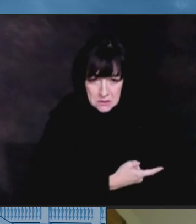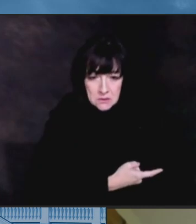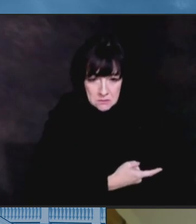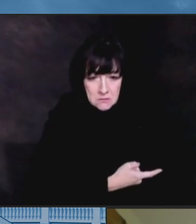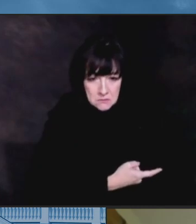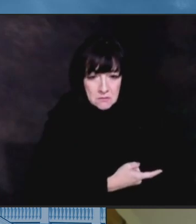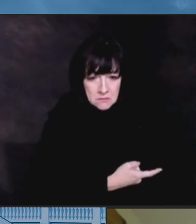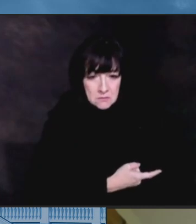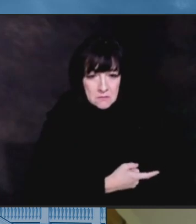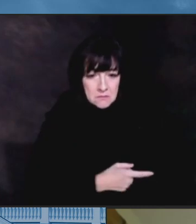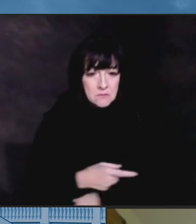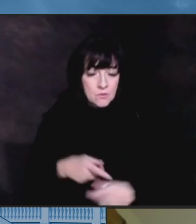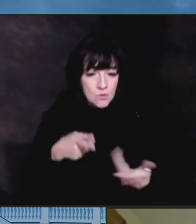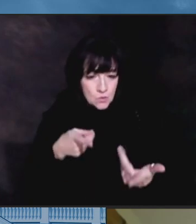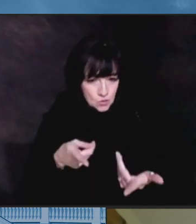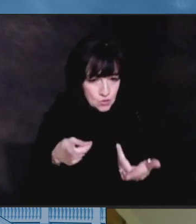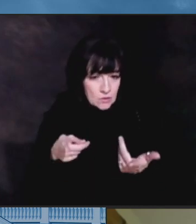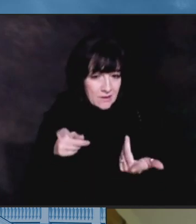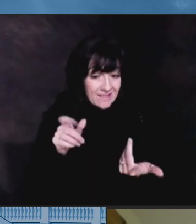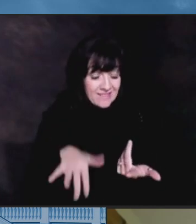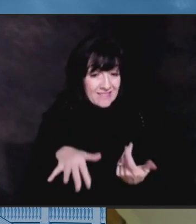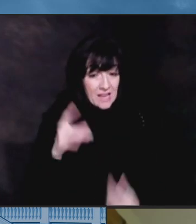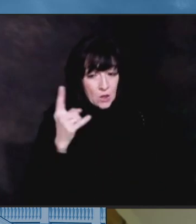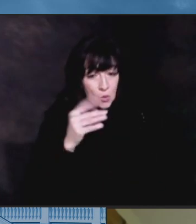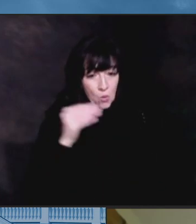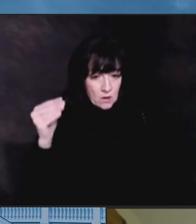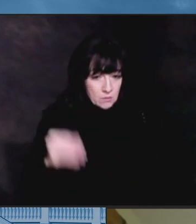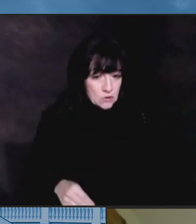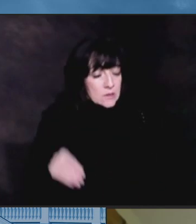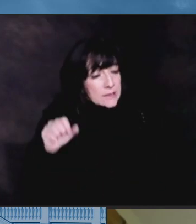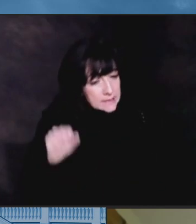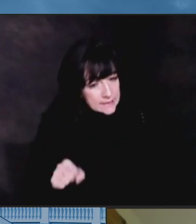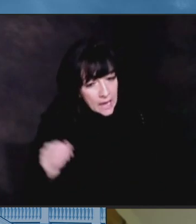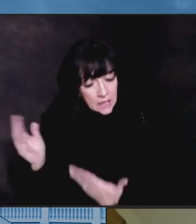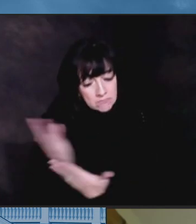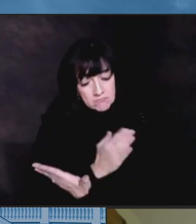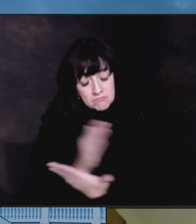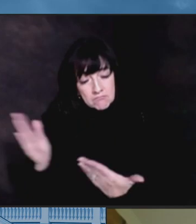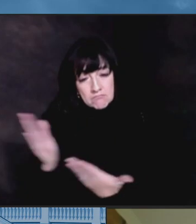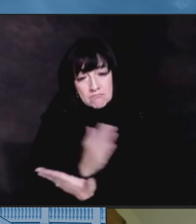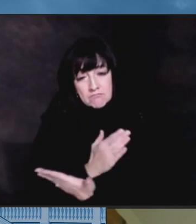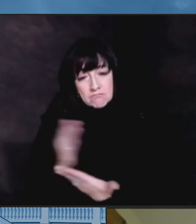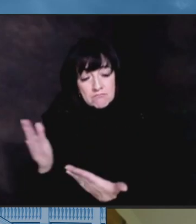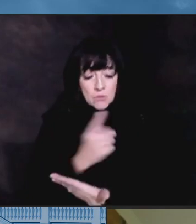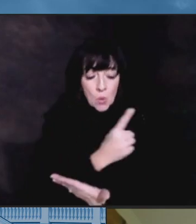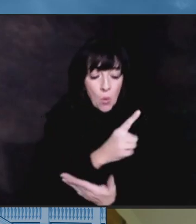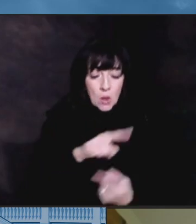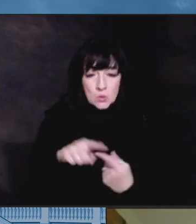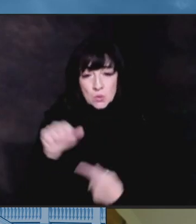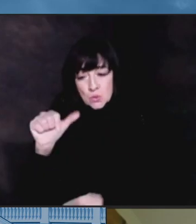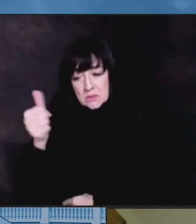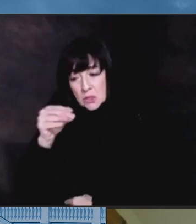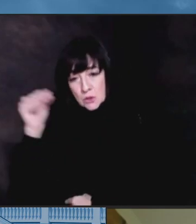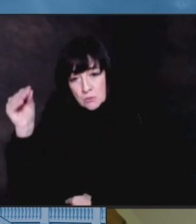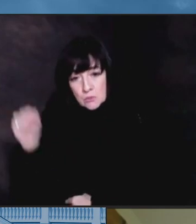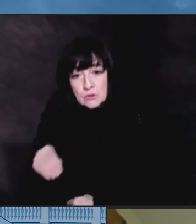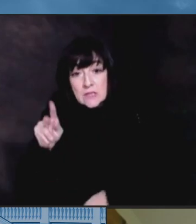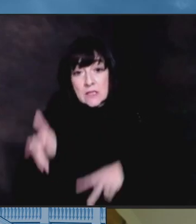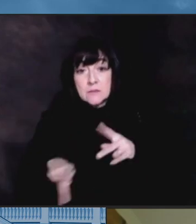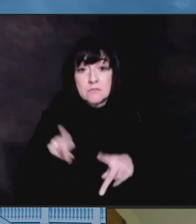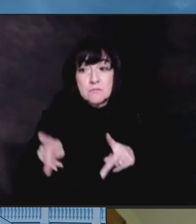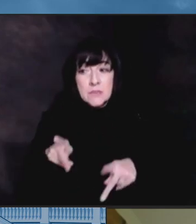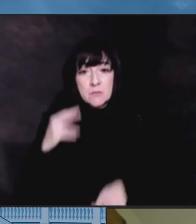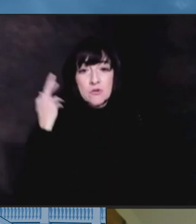is approximately 1%. Now the range could be between 1 and 10%, but most